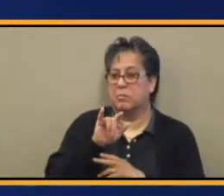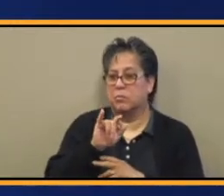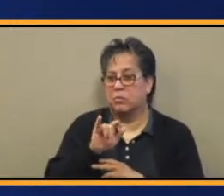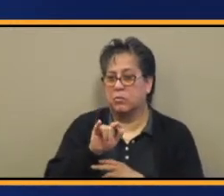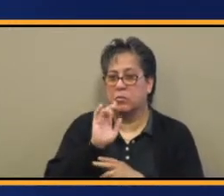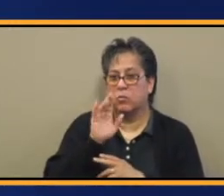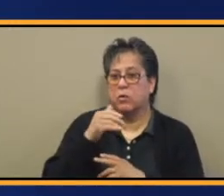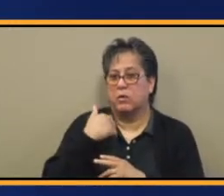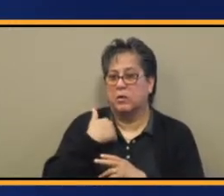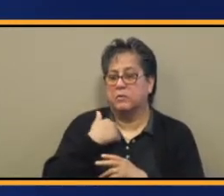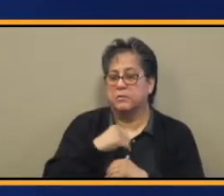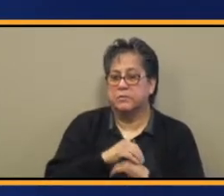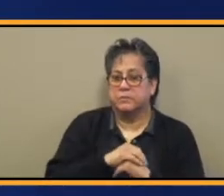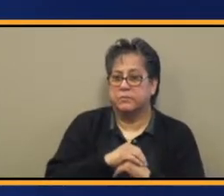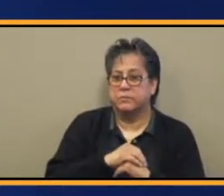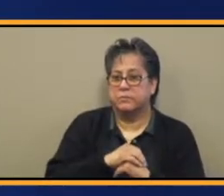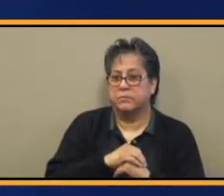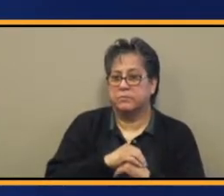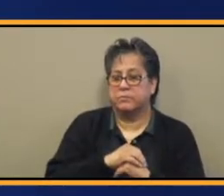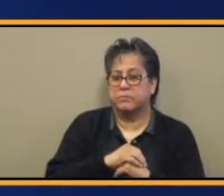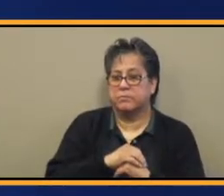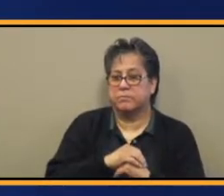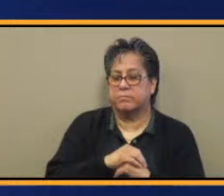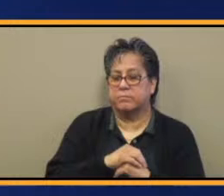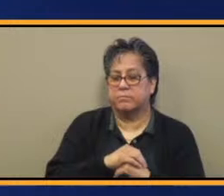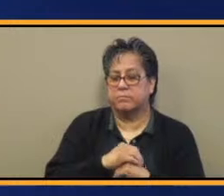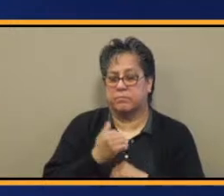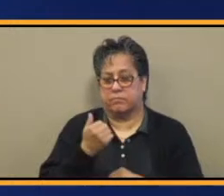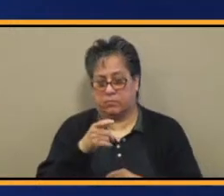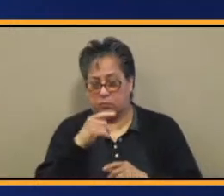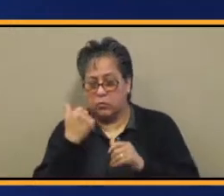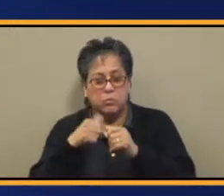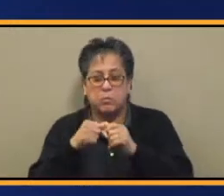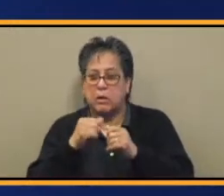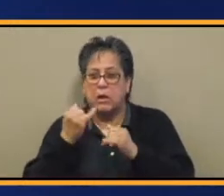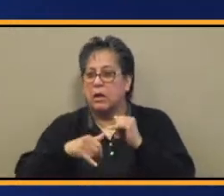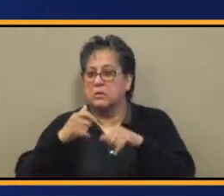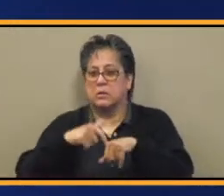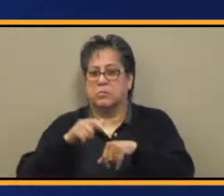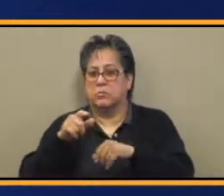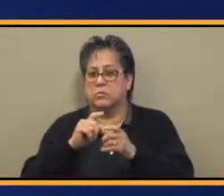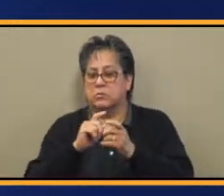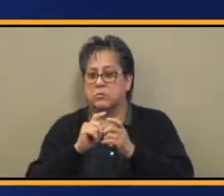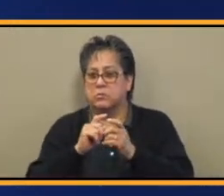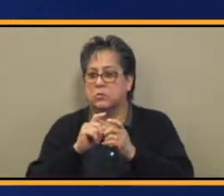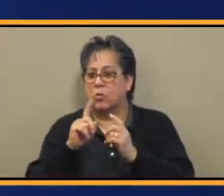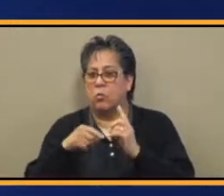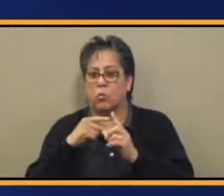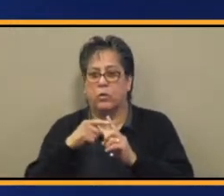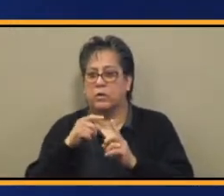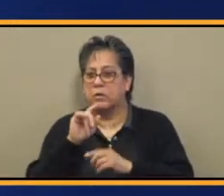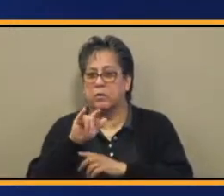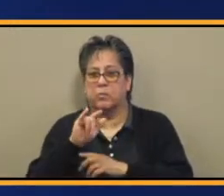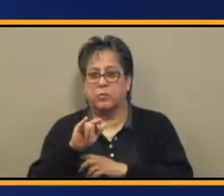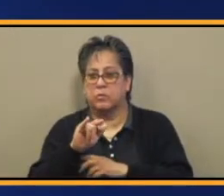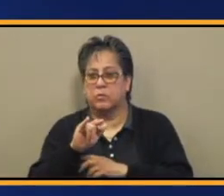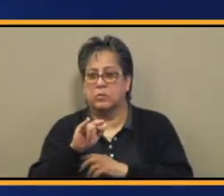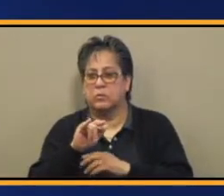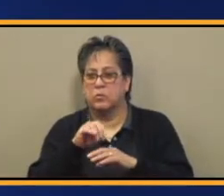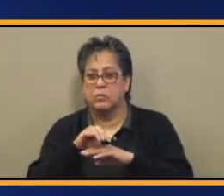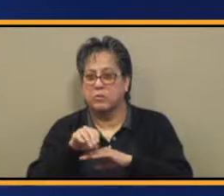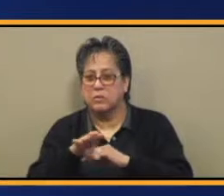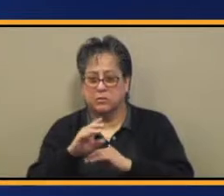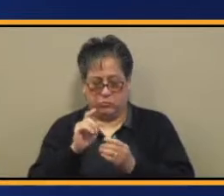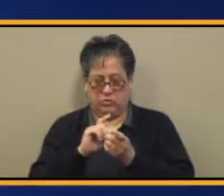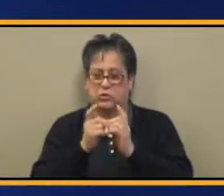we see these influxes. Do you recall when the last time we had any change at the airport was? It's been quite a while now, correct? A